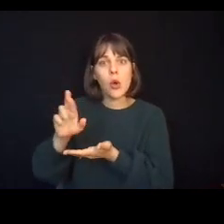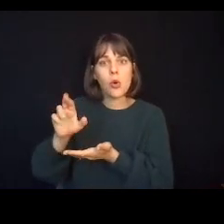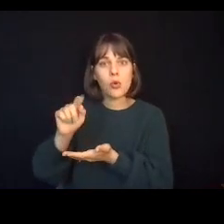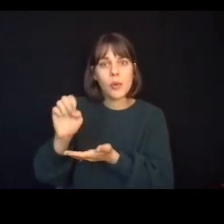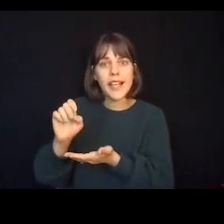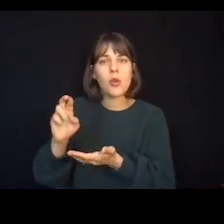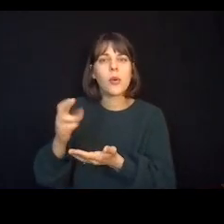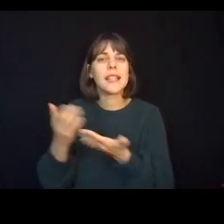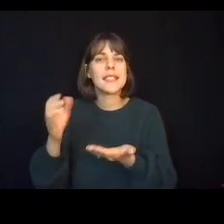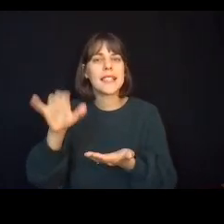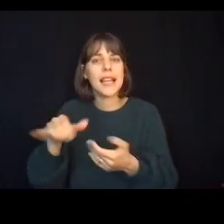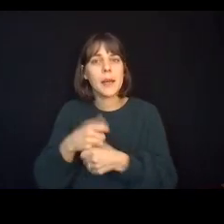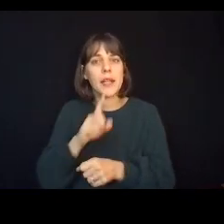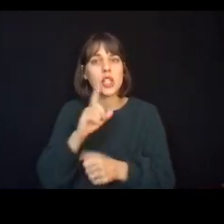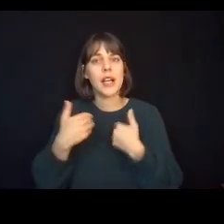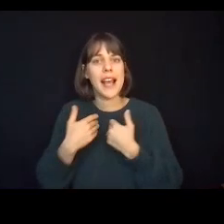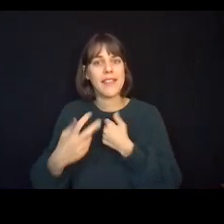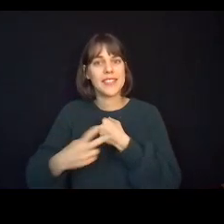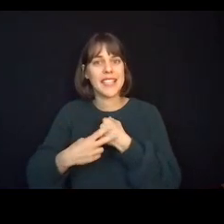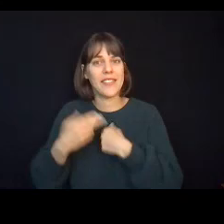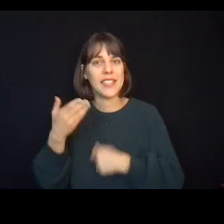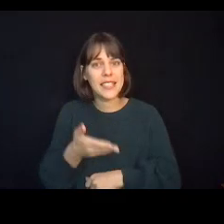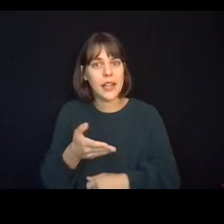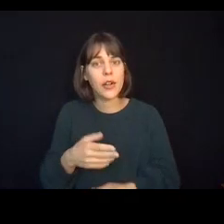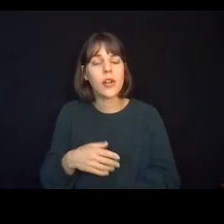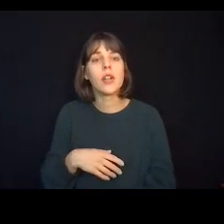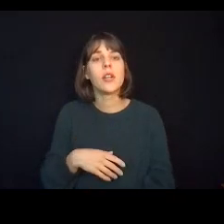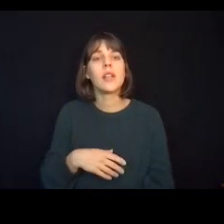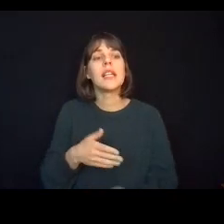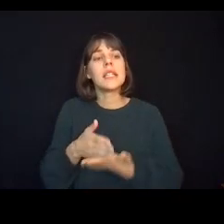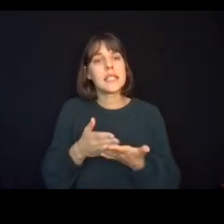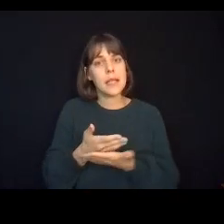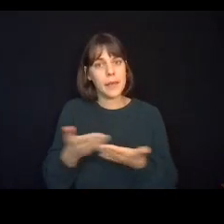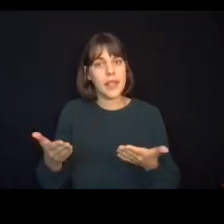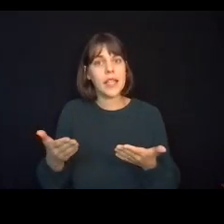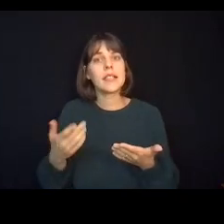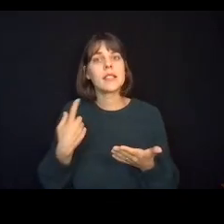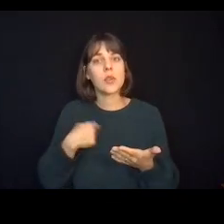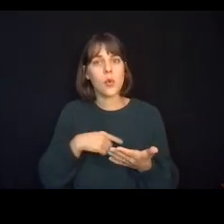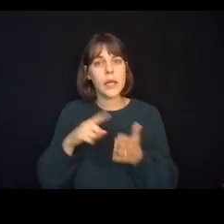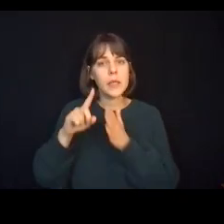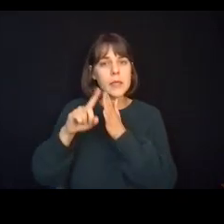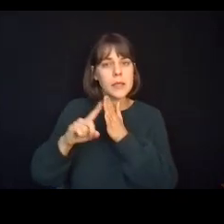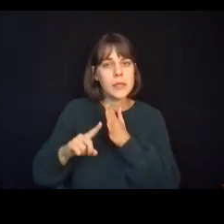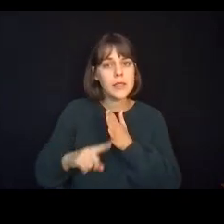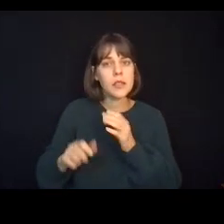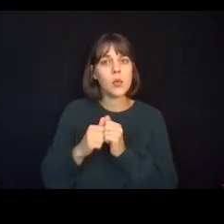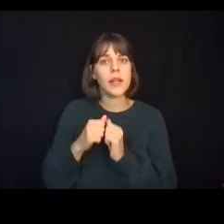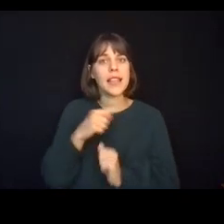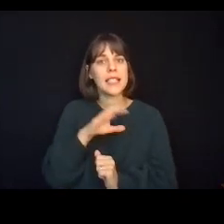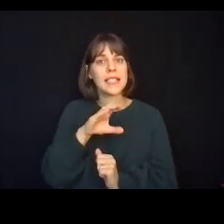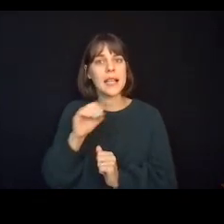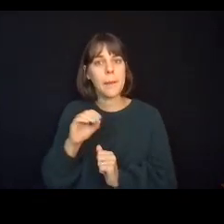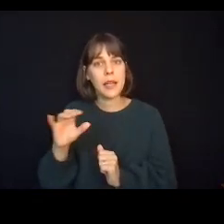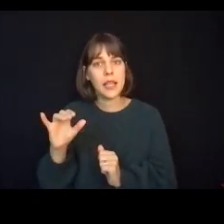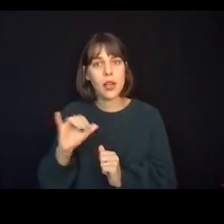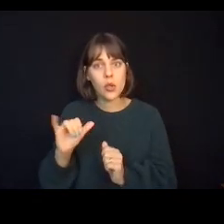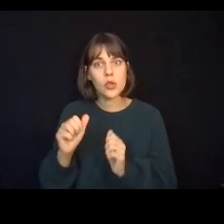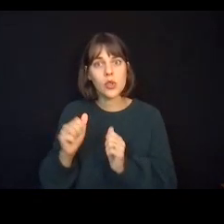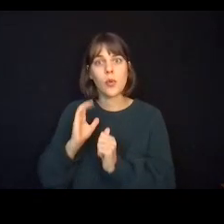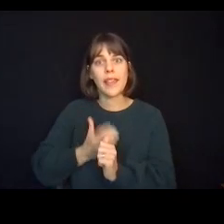order to have those savings there. There are some things that we are exploring with this company as well as